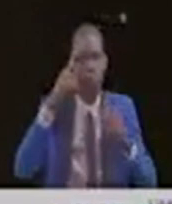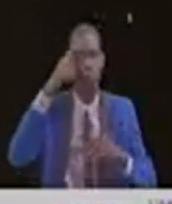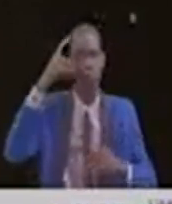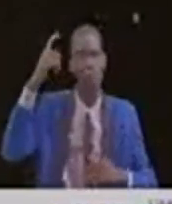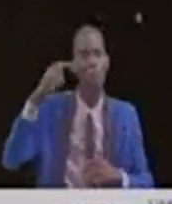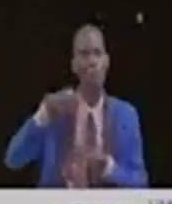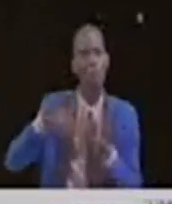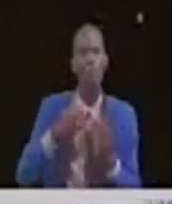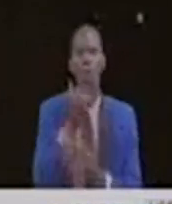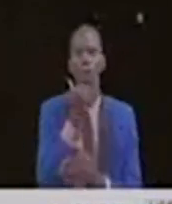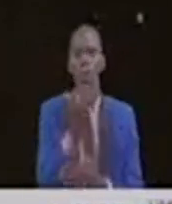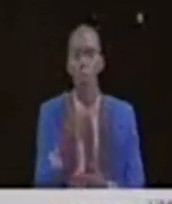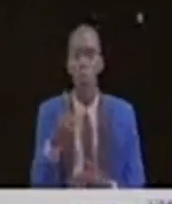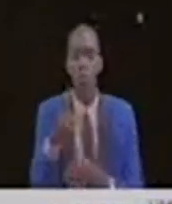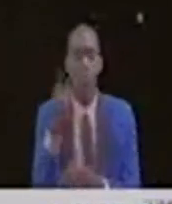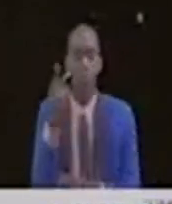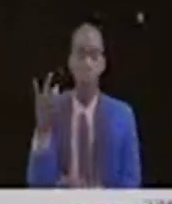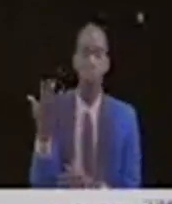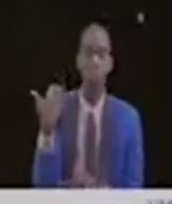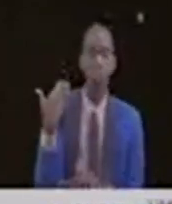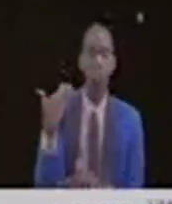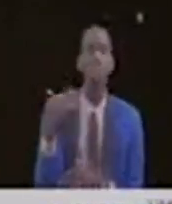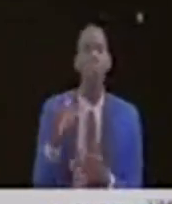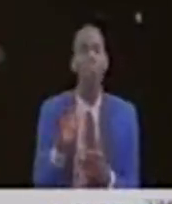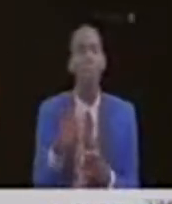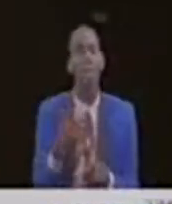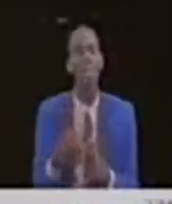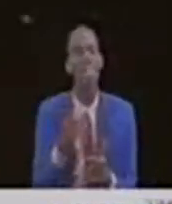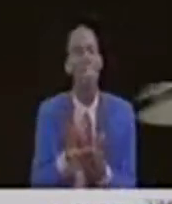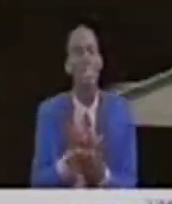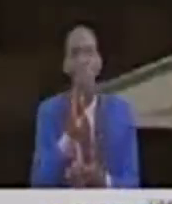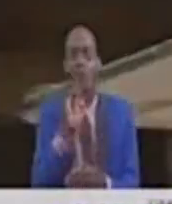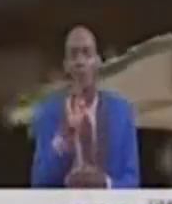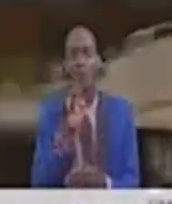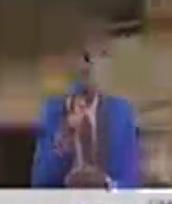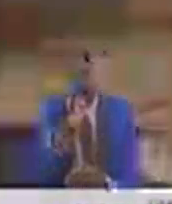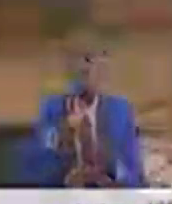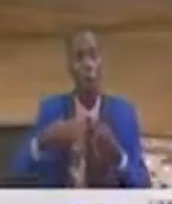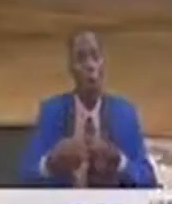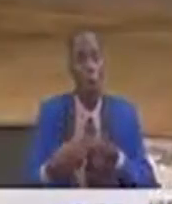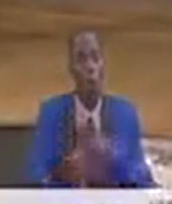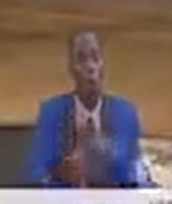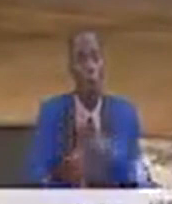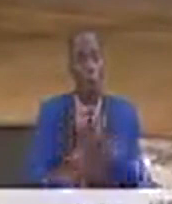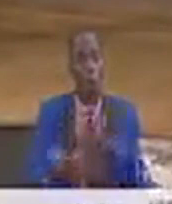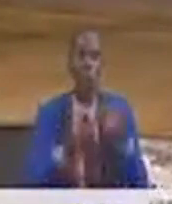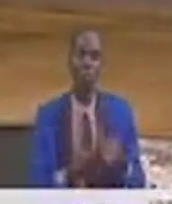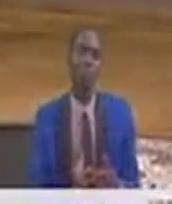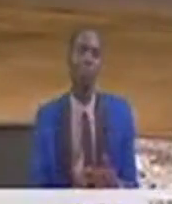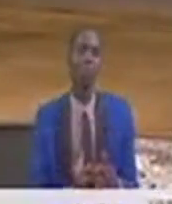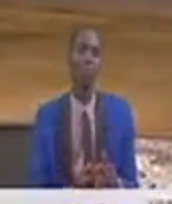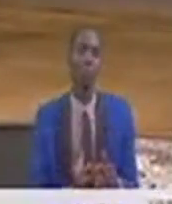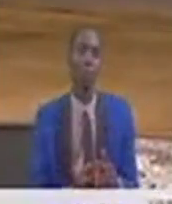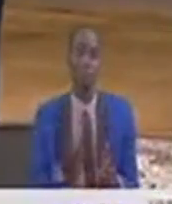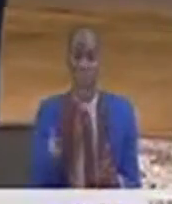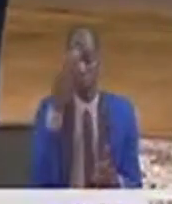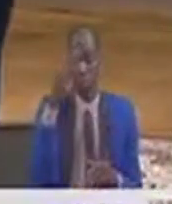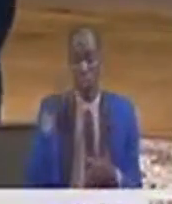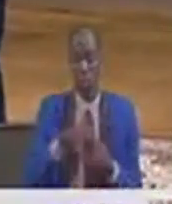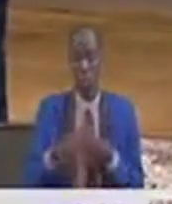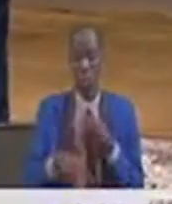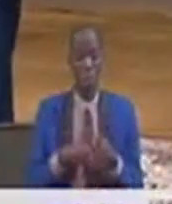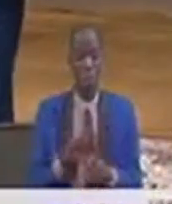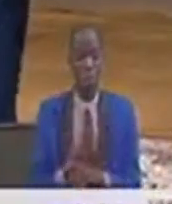where the problem of temptation begins. Now, in the world in which we live, there is so